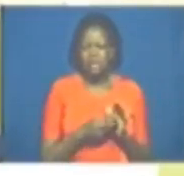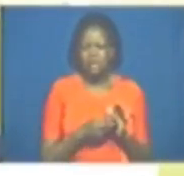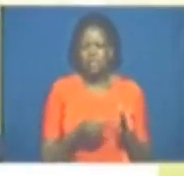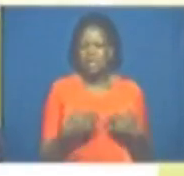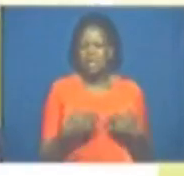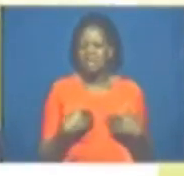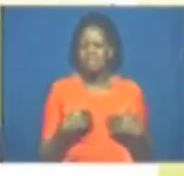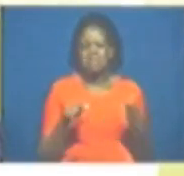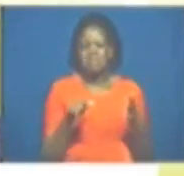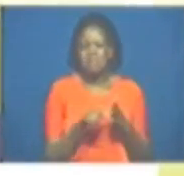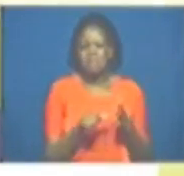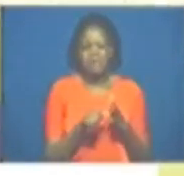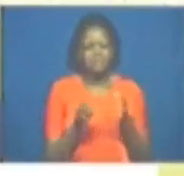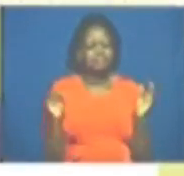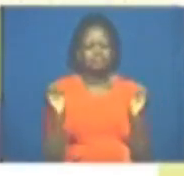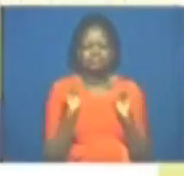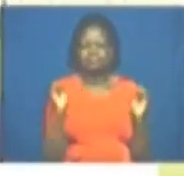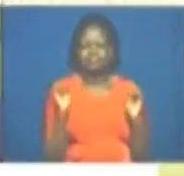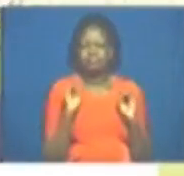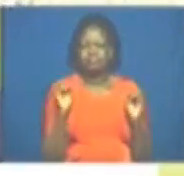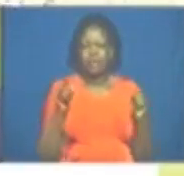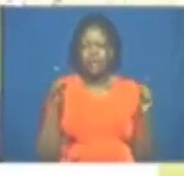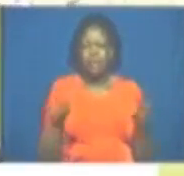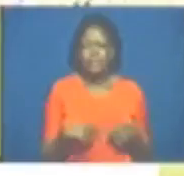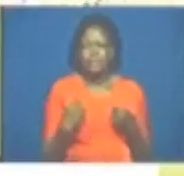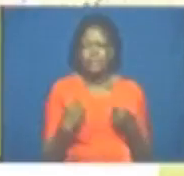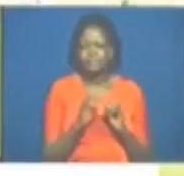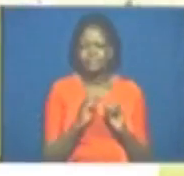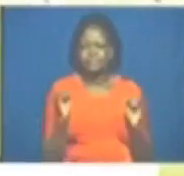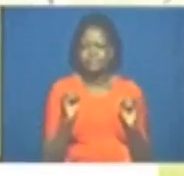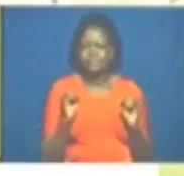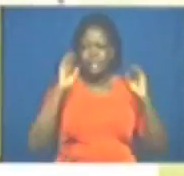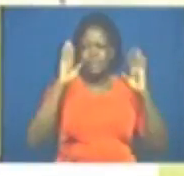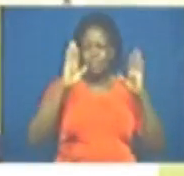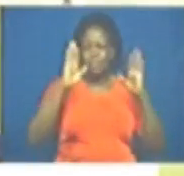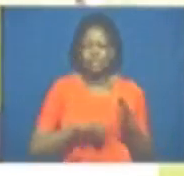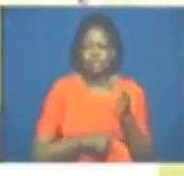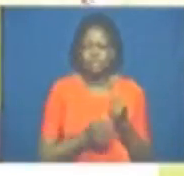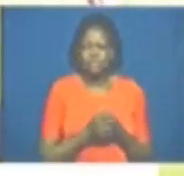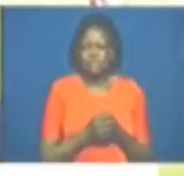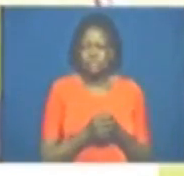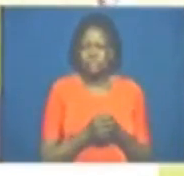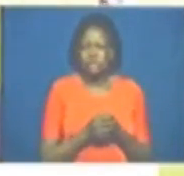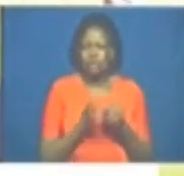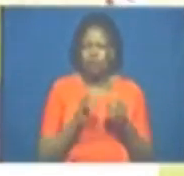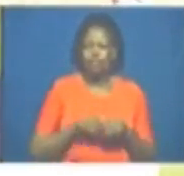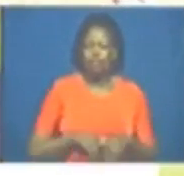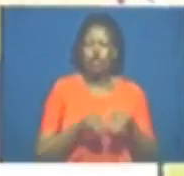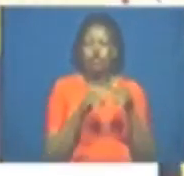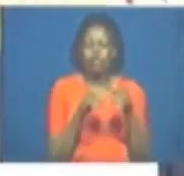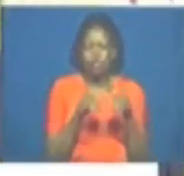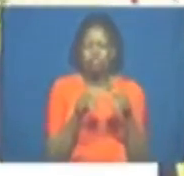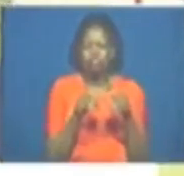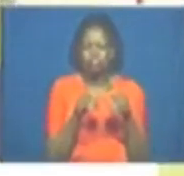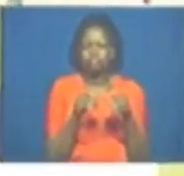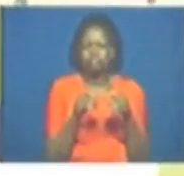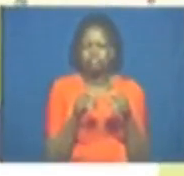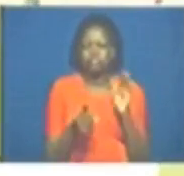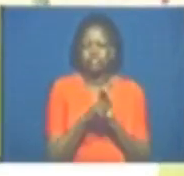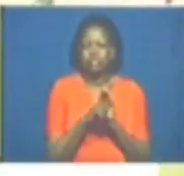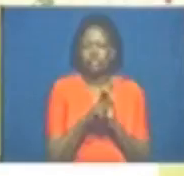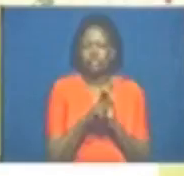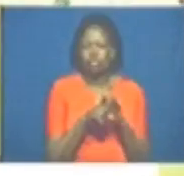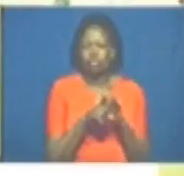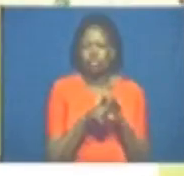collusion, there will be no conflict, so long as each institution will follow the law as